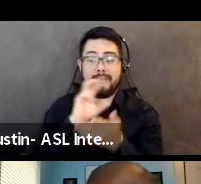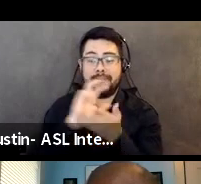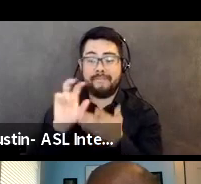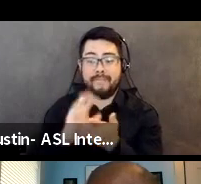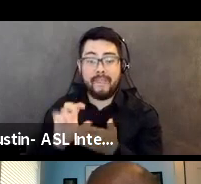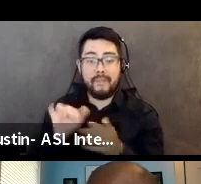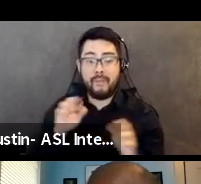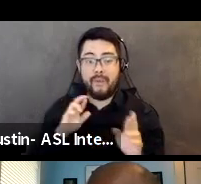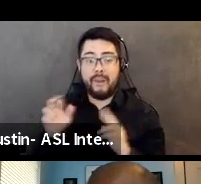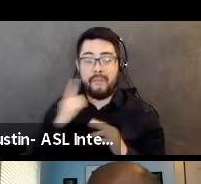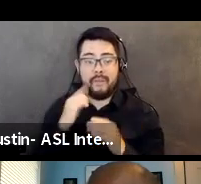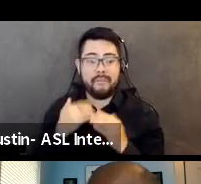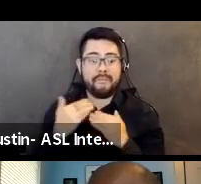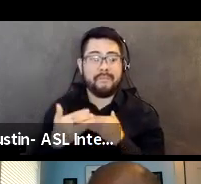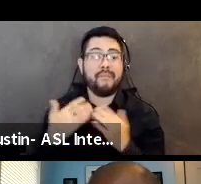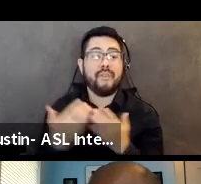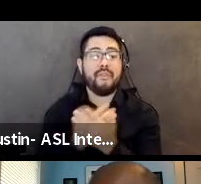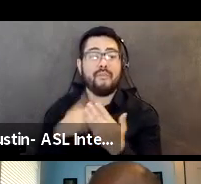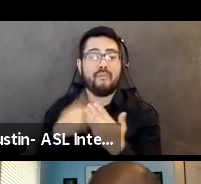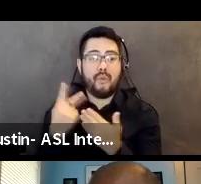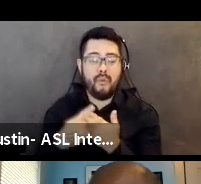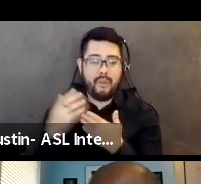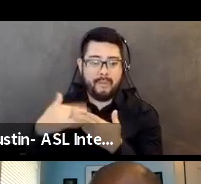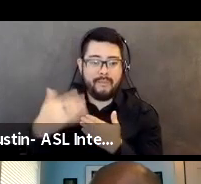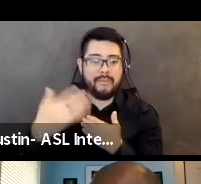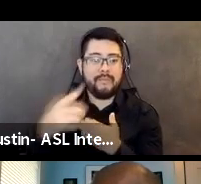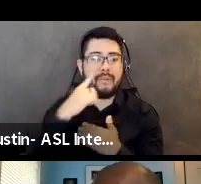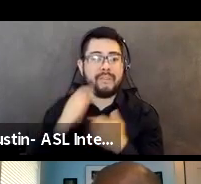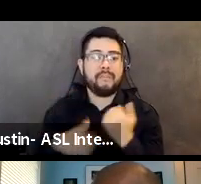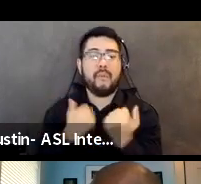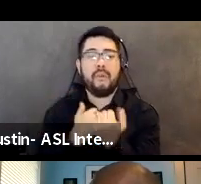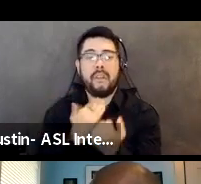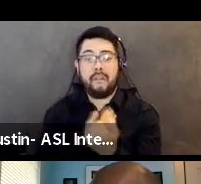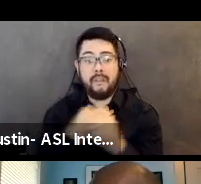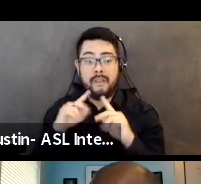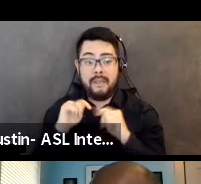ready for our capital group to do the work that they need to do